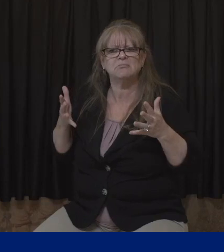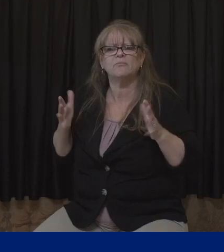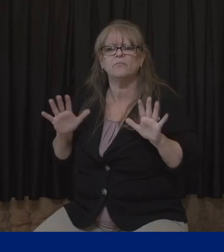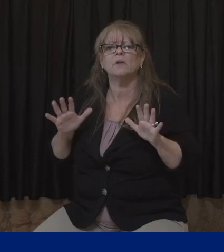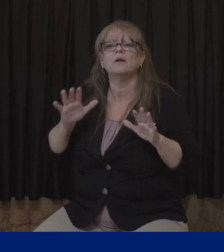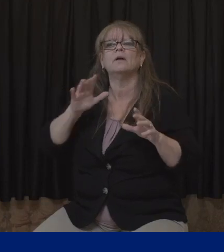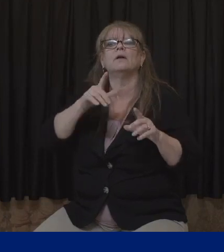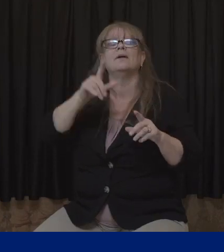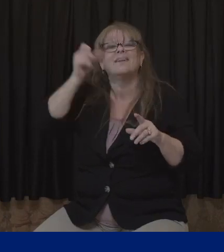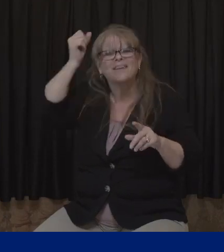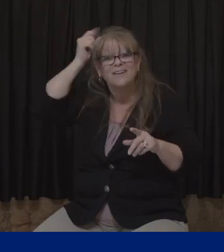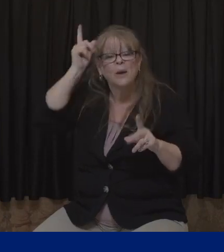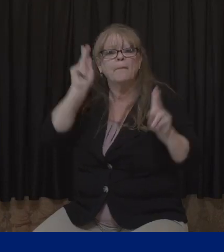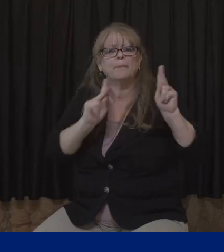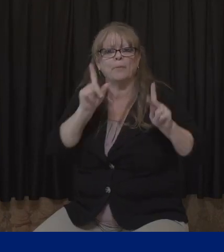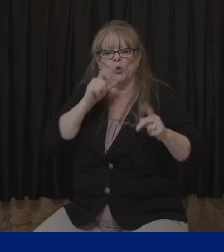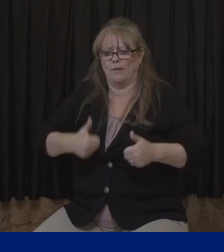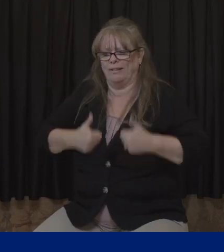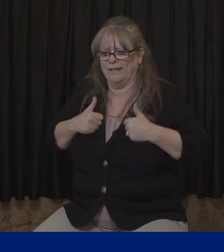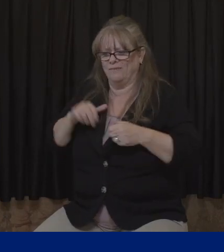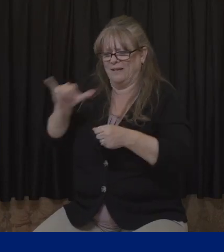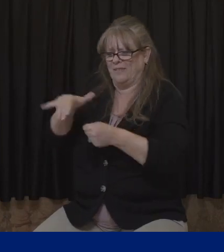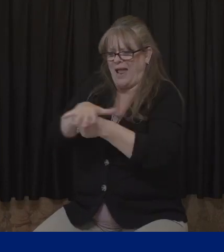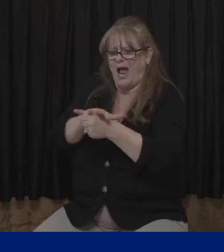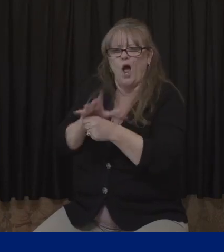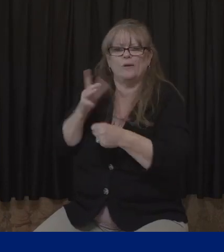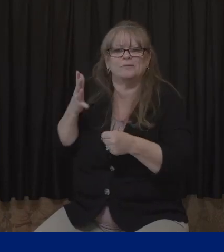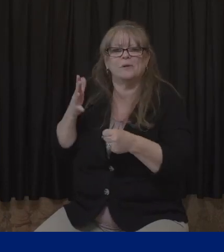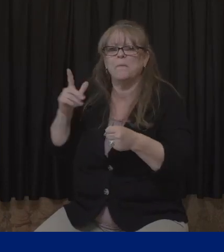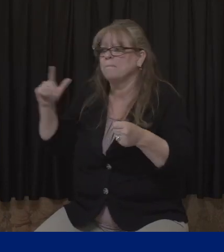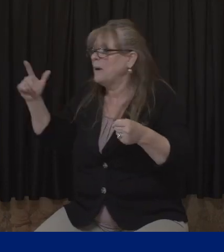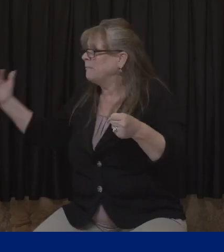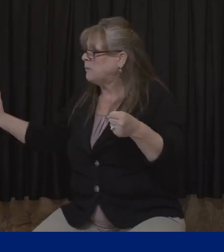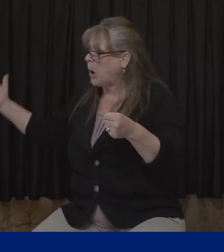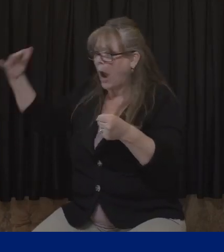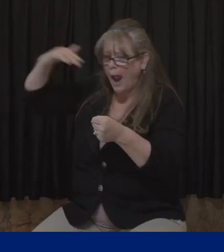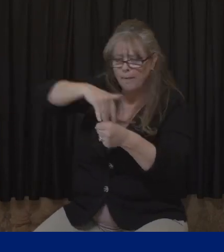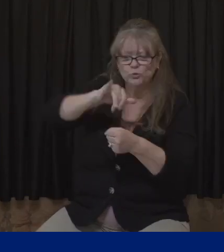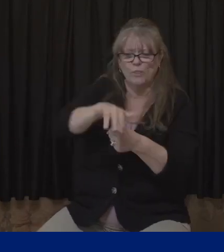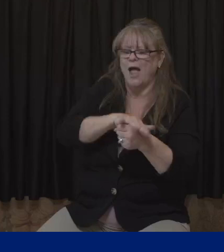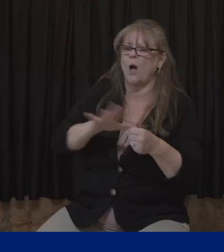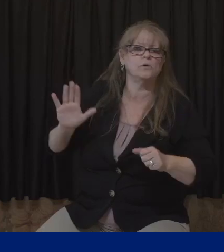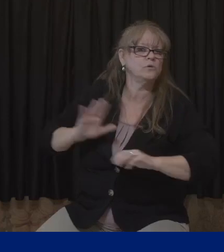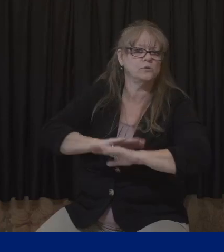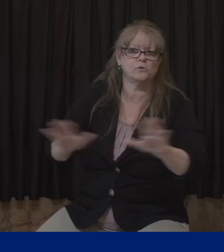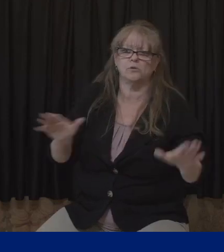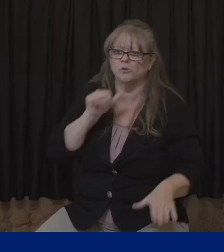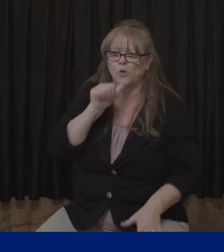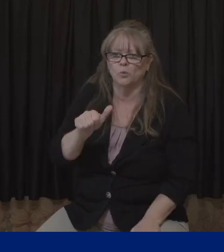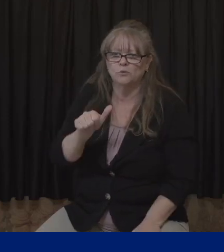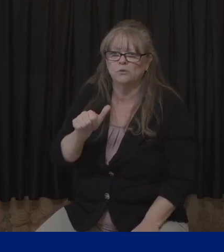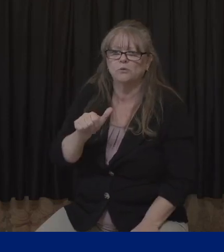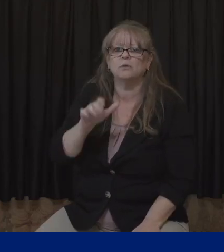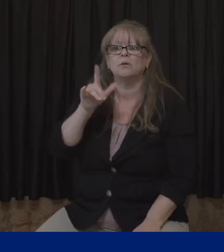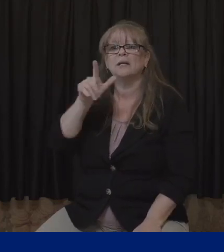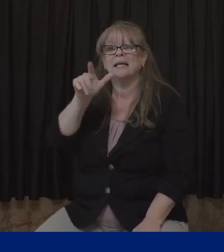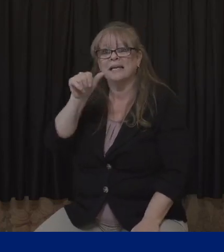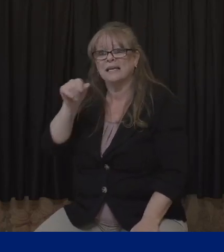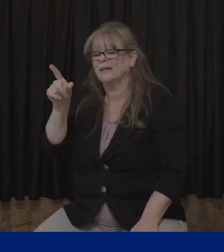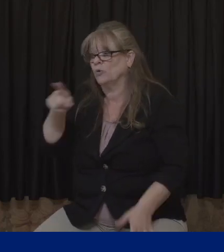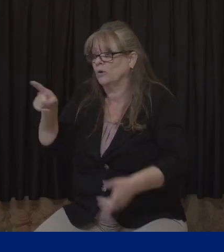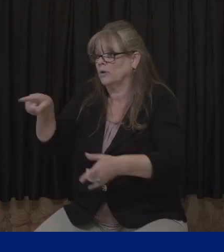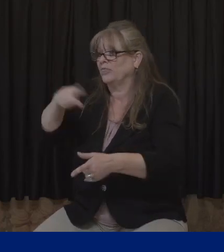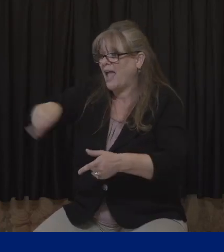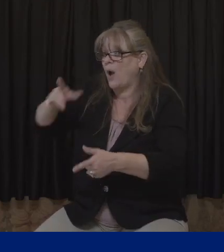to open for people that are visiting from other states. As soon as those communities are ready, I look forward to joining them and welcoming visitors from across Colorado and from